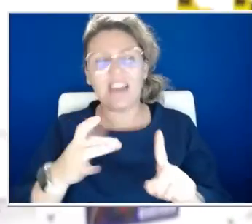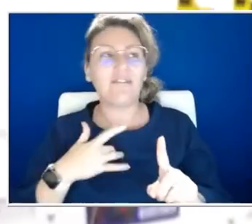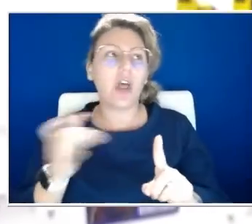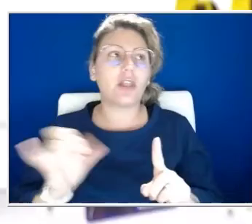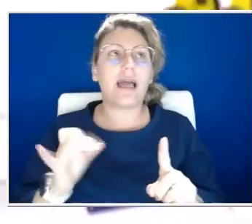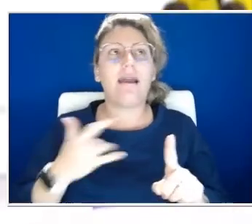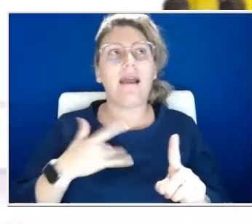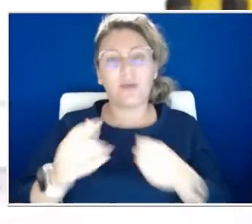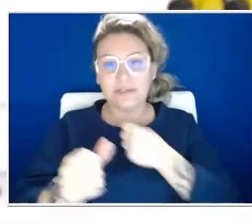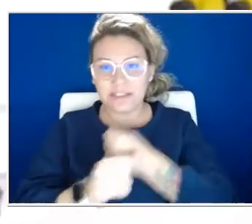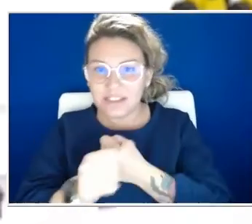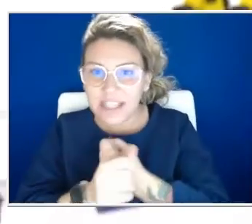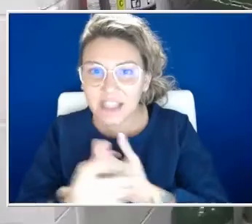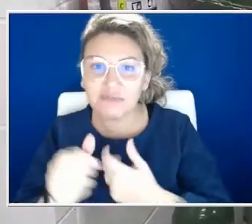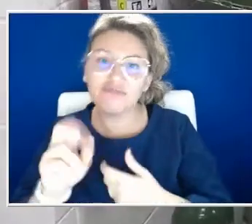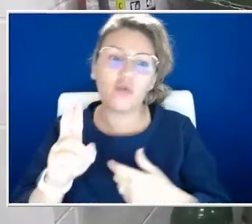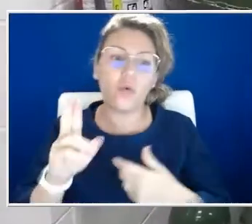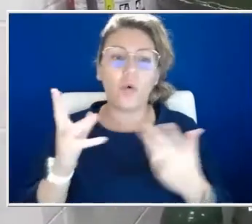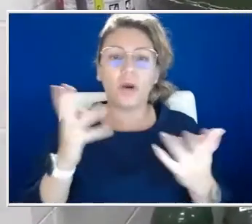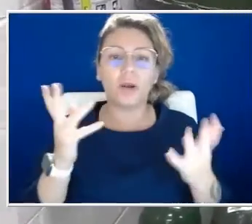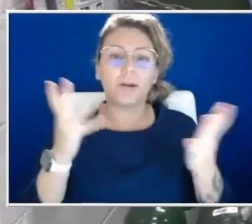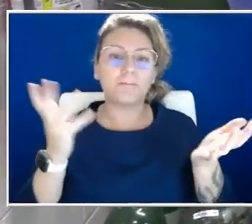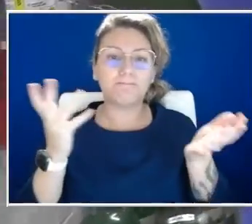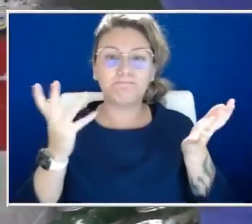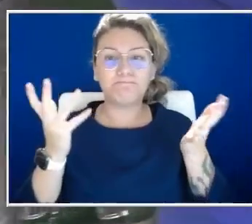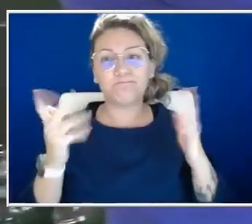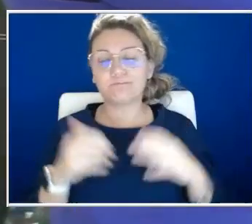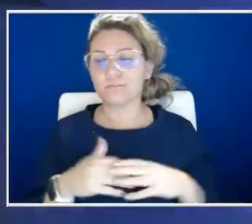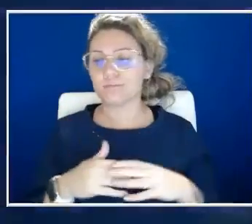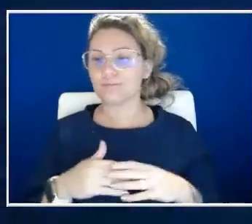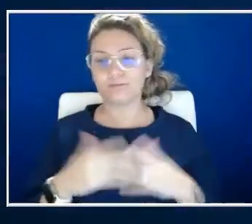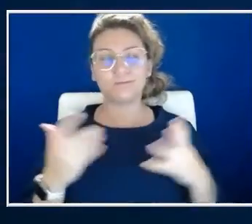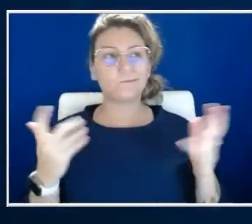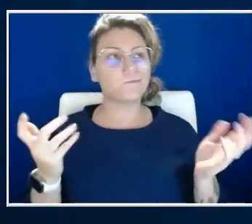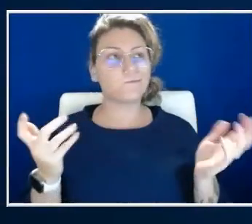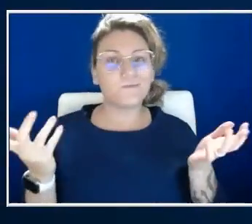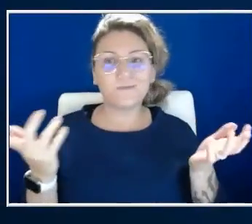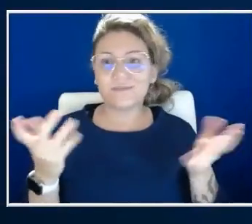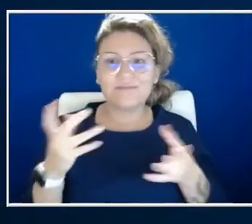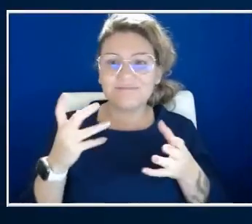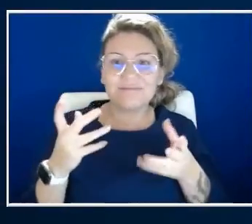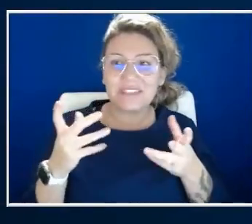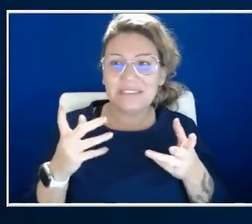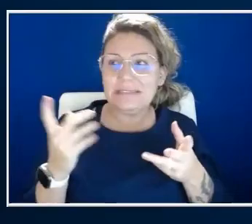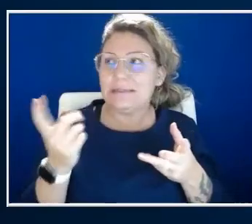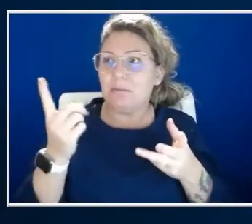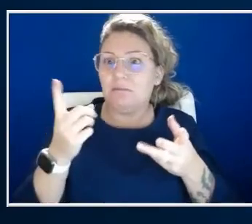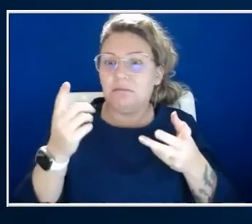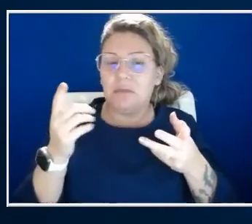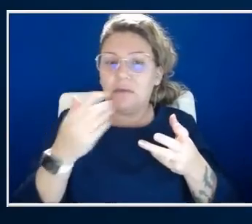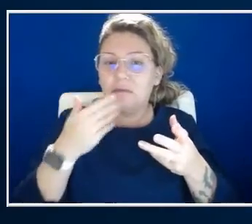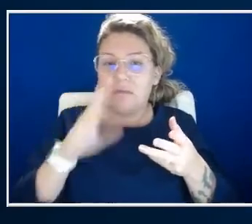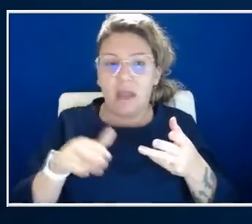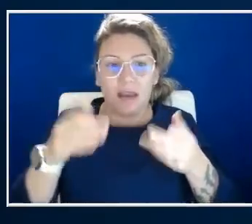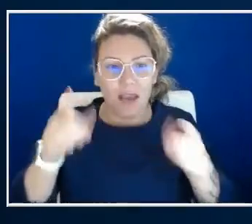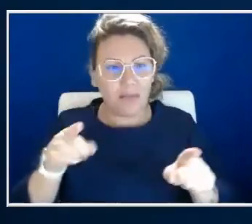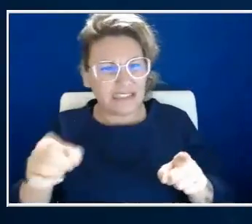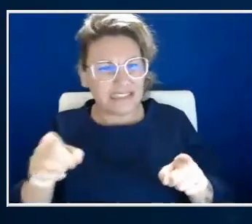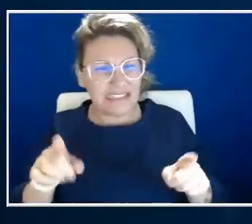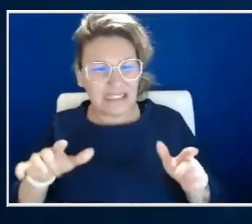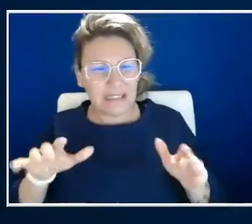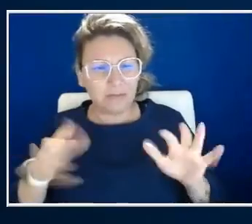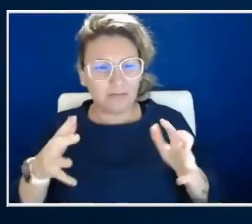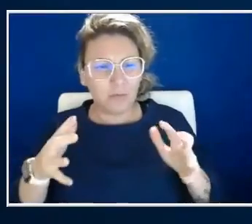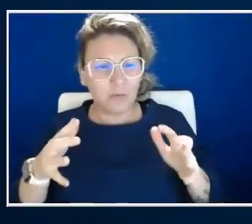never felt like I was, in harm's way at any point in time. Did he twitch at all during the surgery? Was there